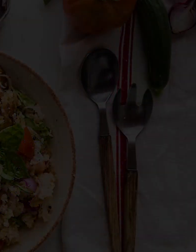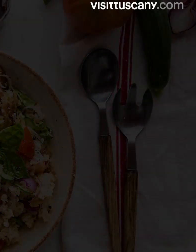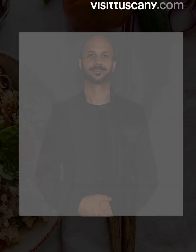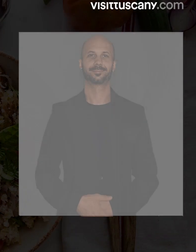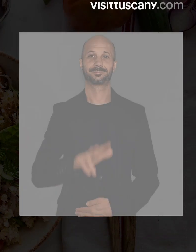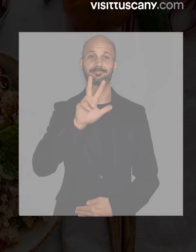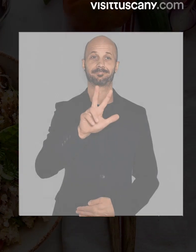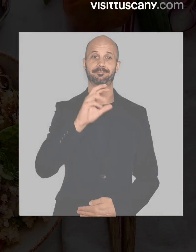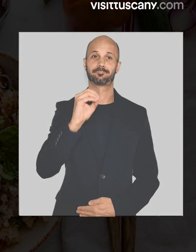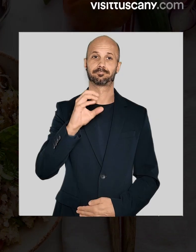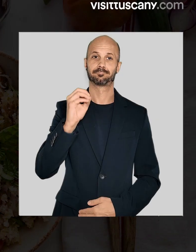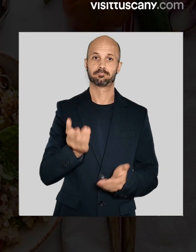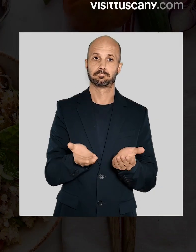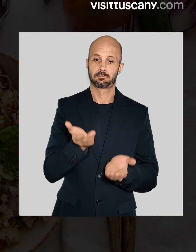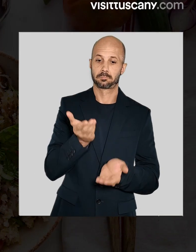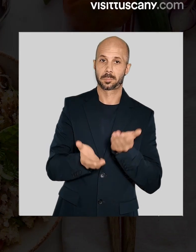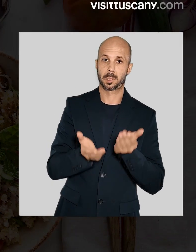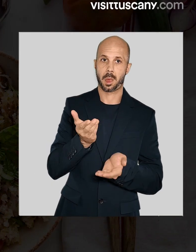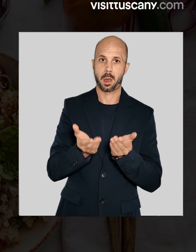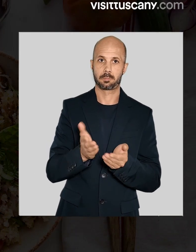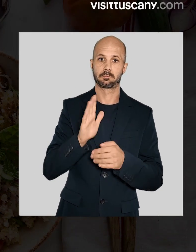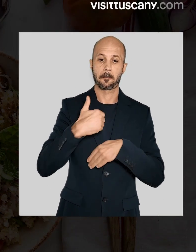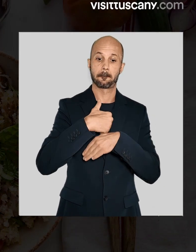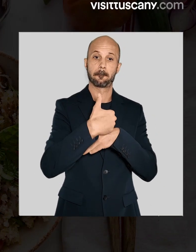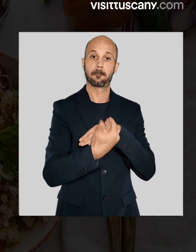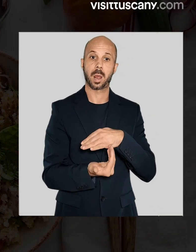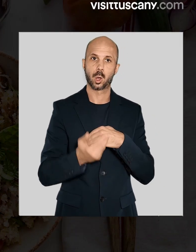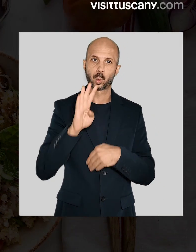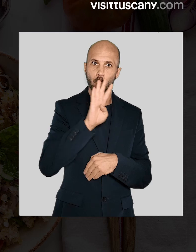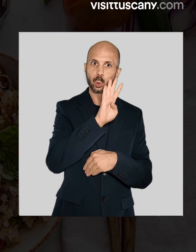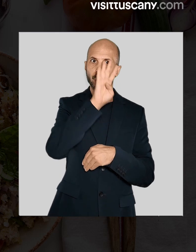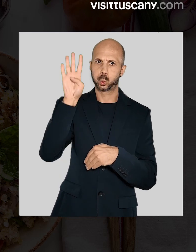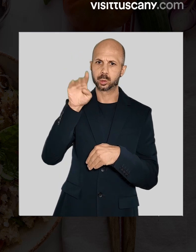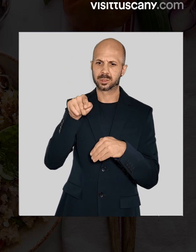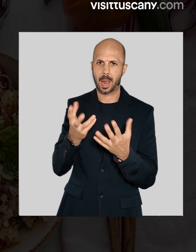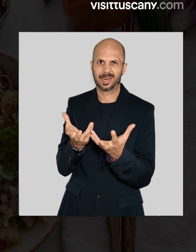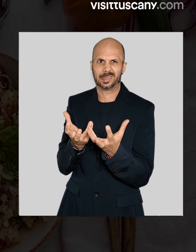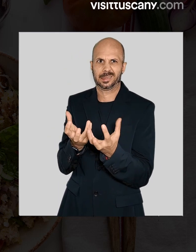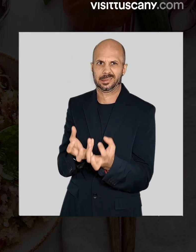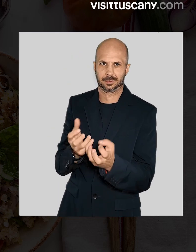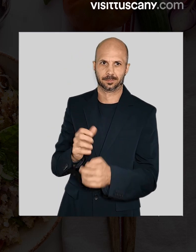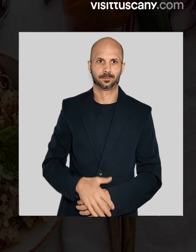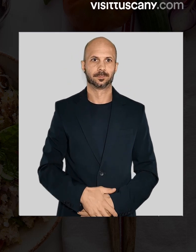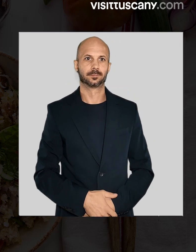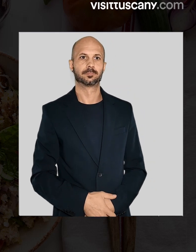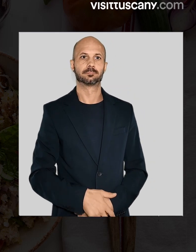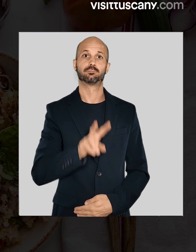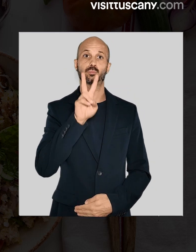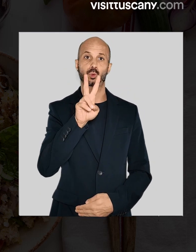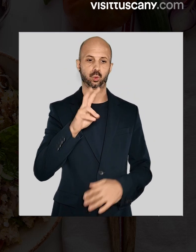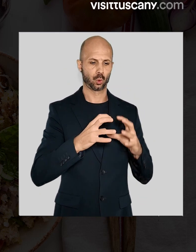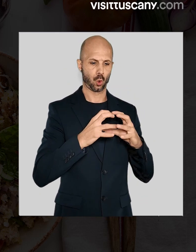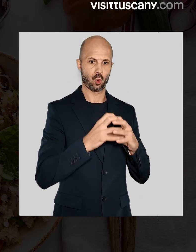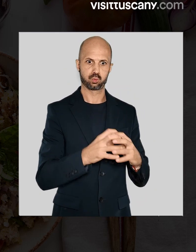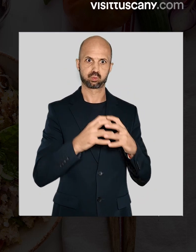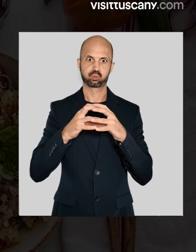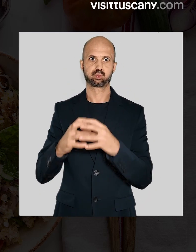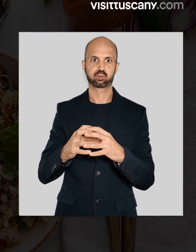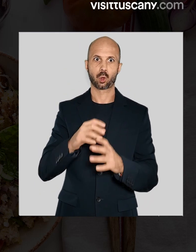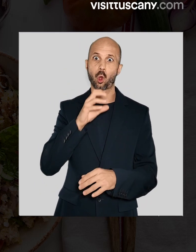Panzanella ingredients: 300 grams of stale Tuscan bread, a few days old, or any country-style bread,